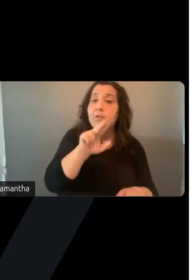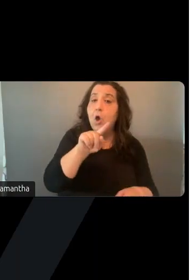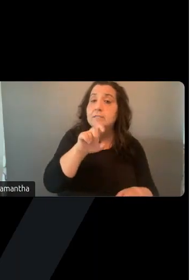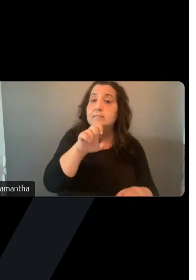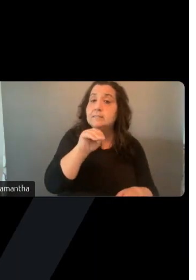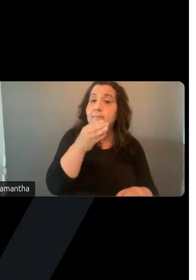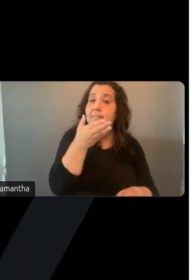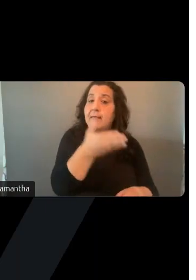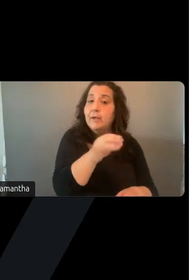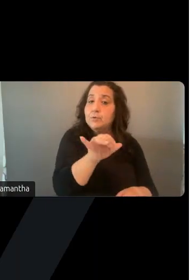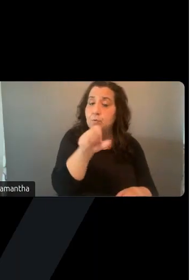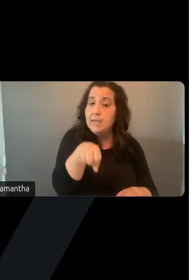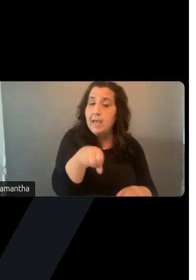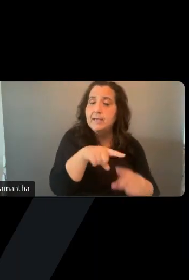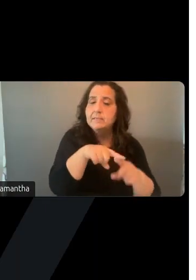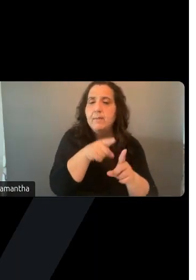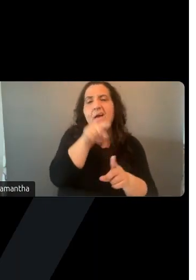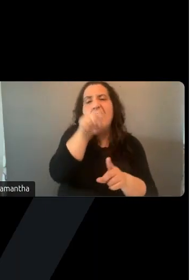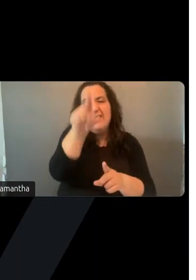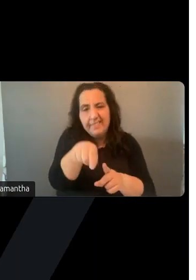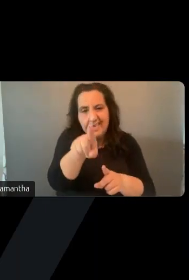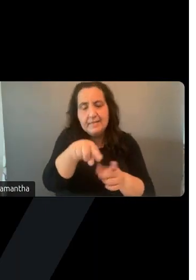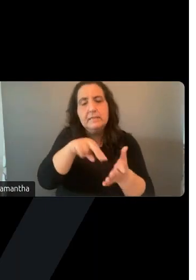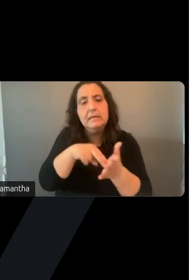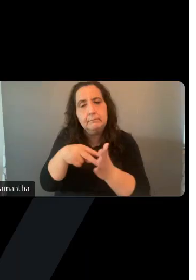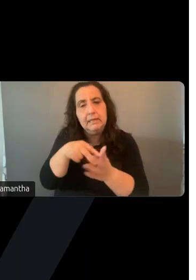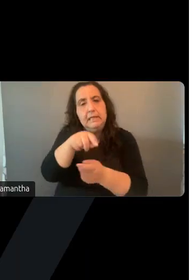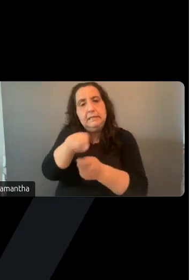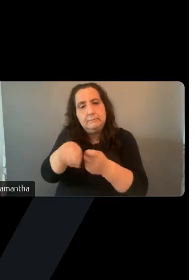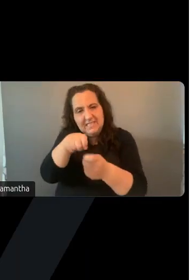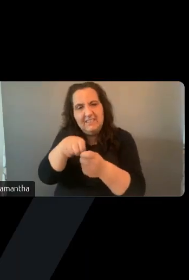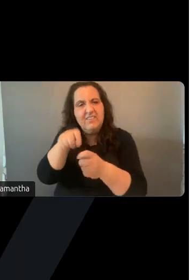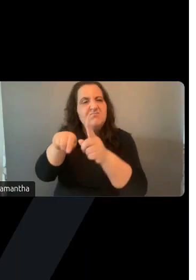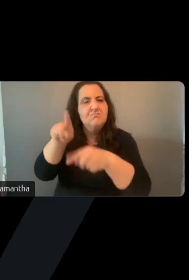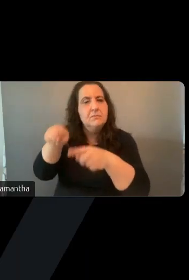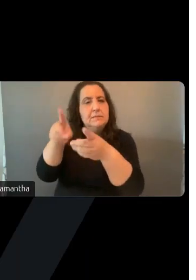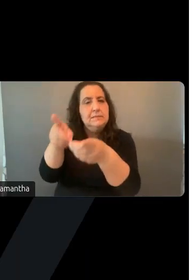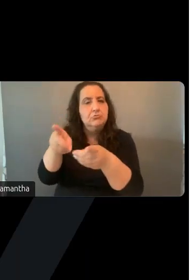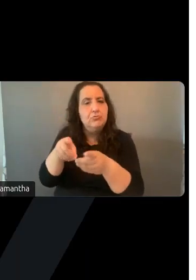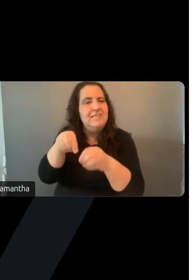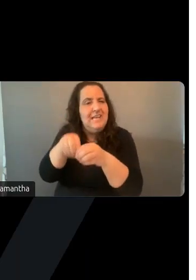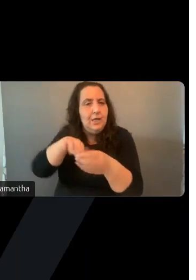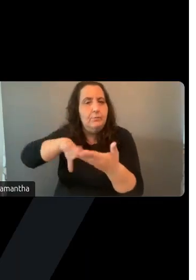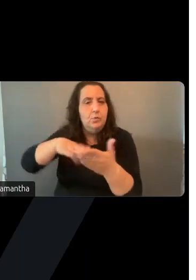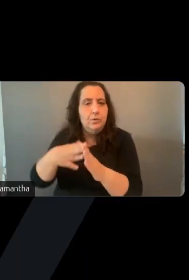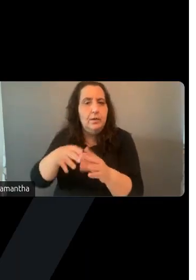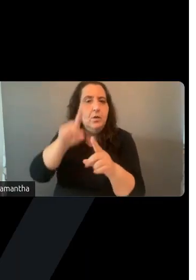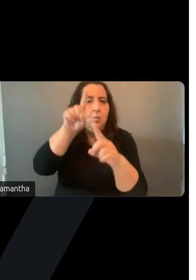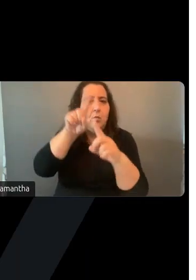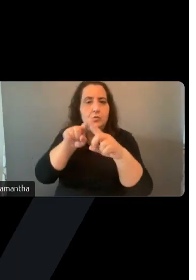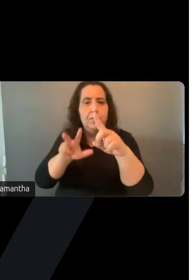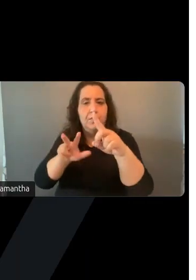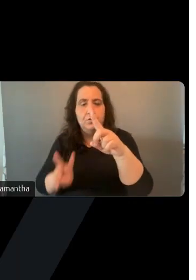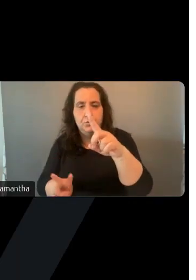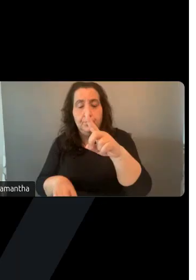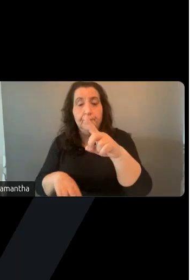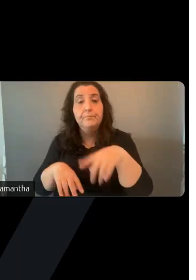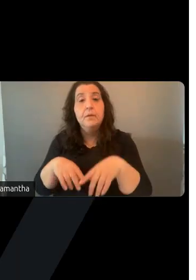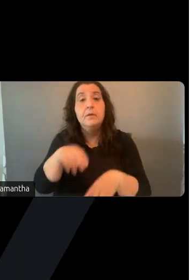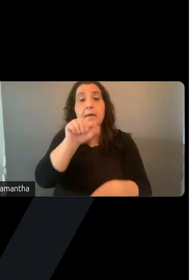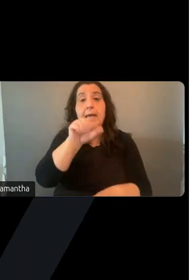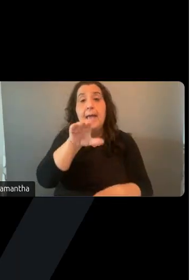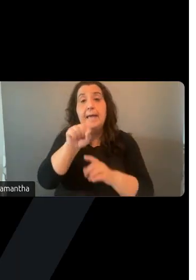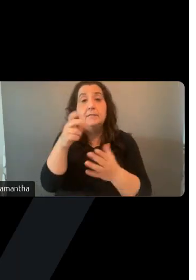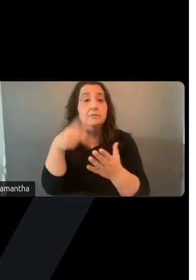but these are programs in community schools in districts 1 through 32. And that ACES program that I mentioned